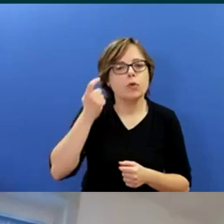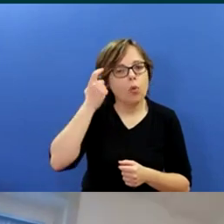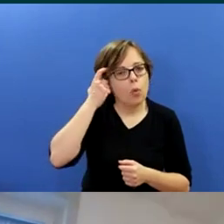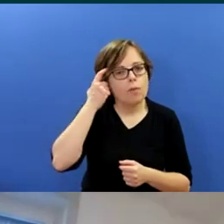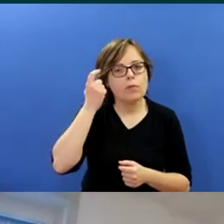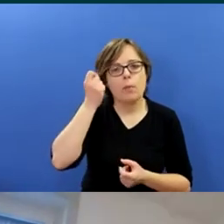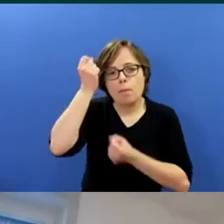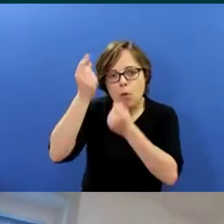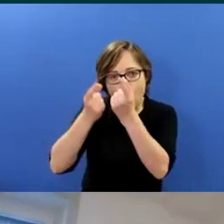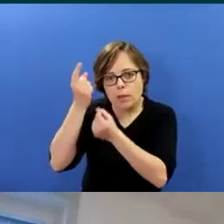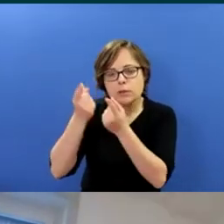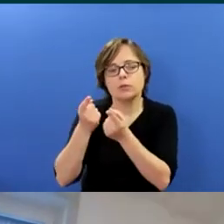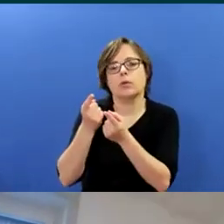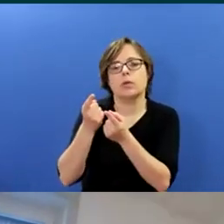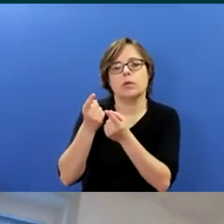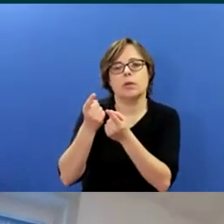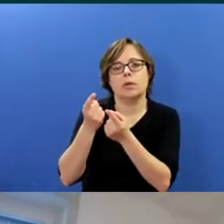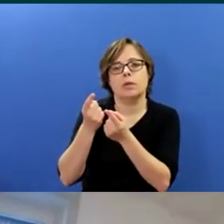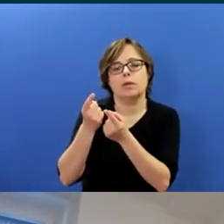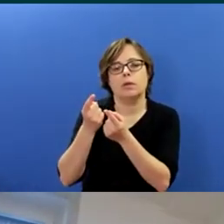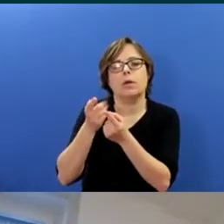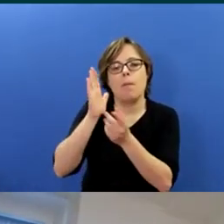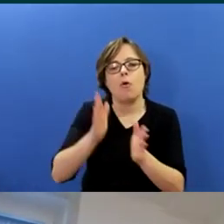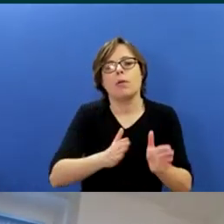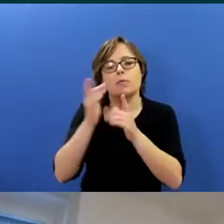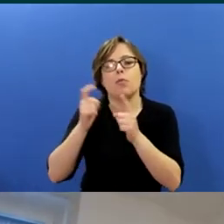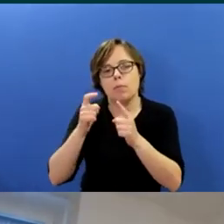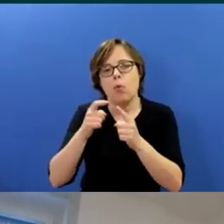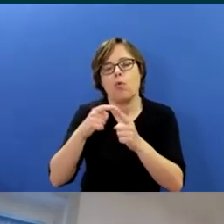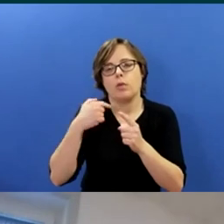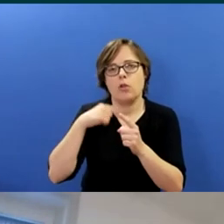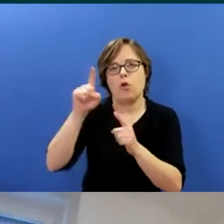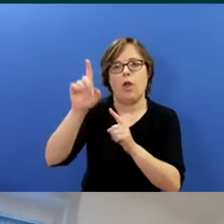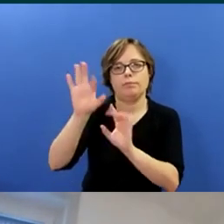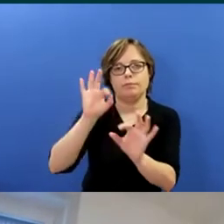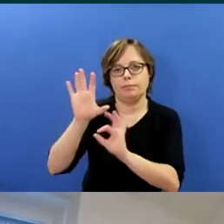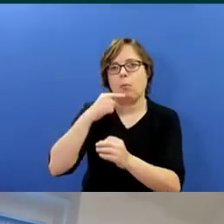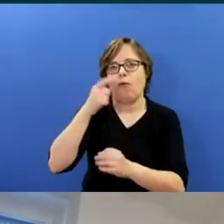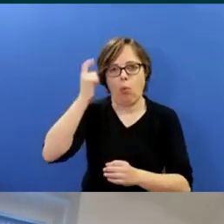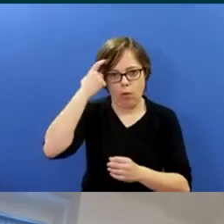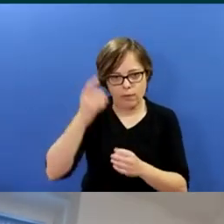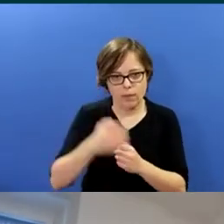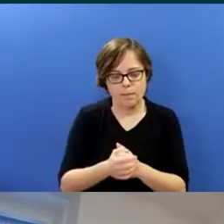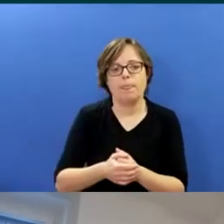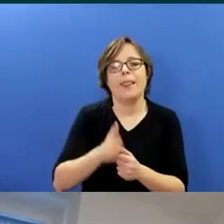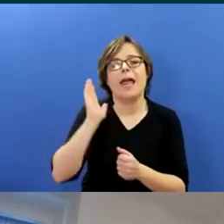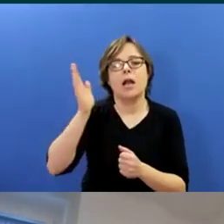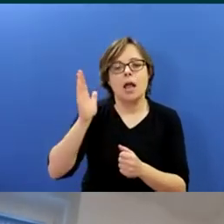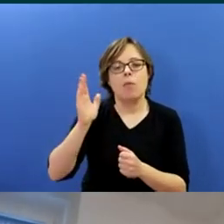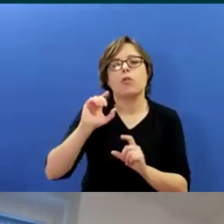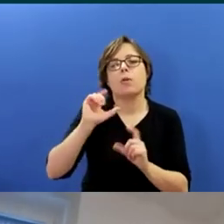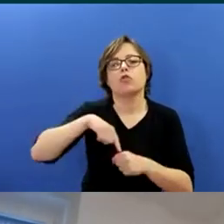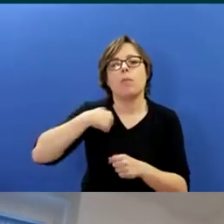fourthly, and in order to then give the learnings and say something about the conclusions that we were